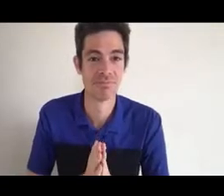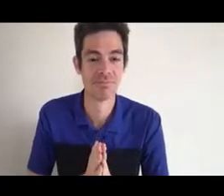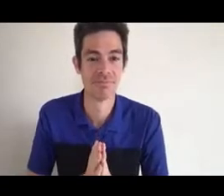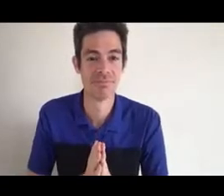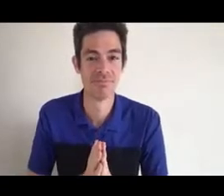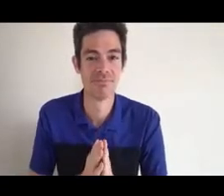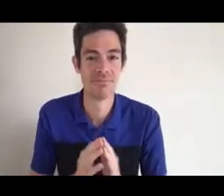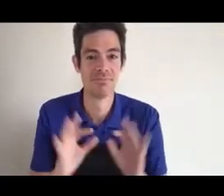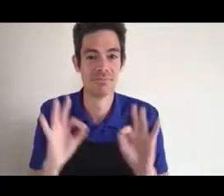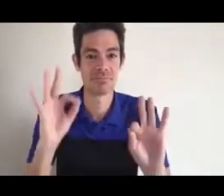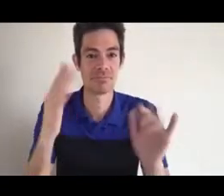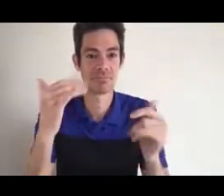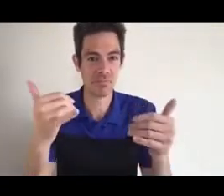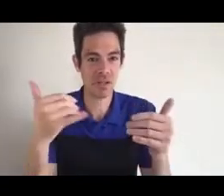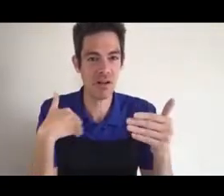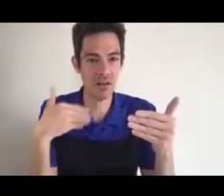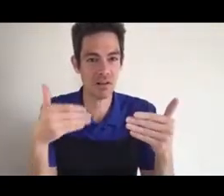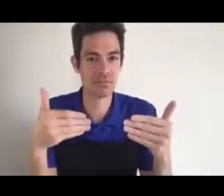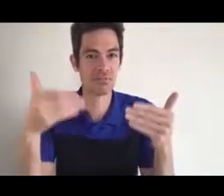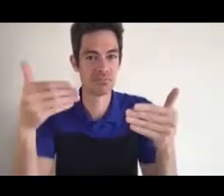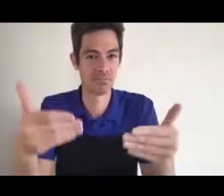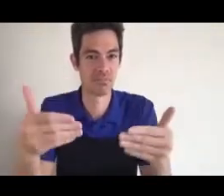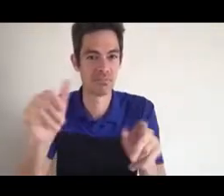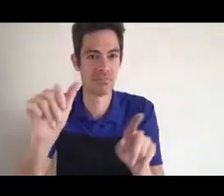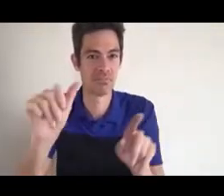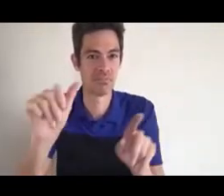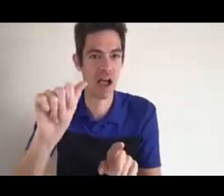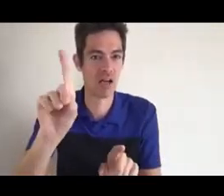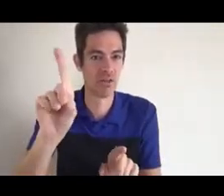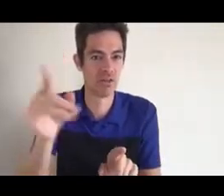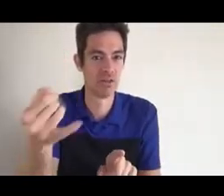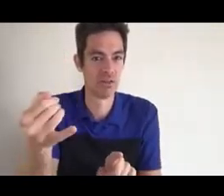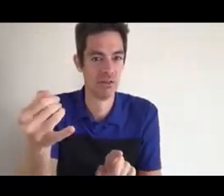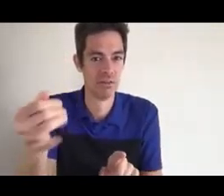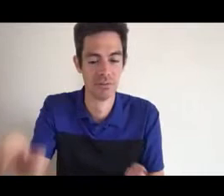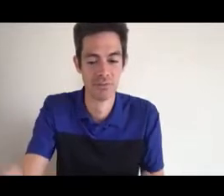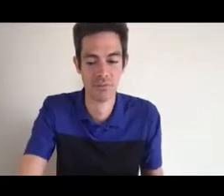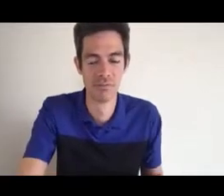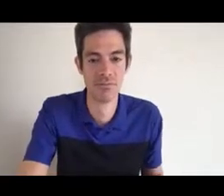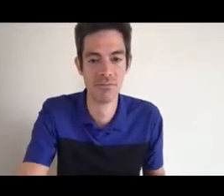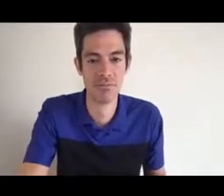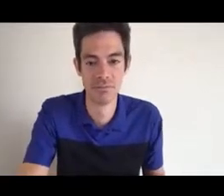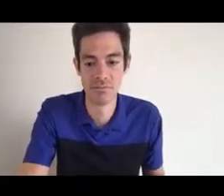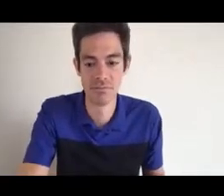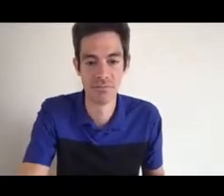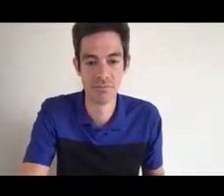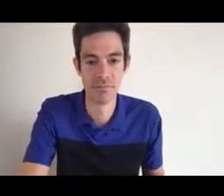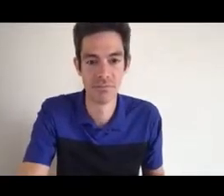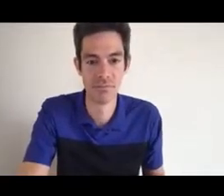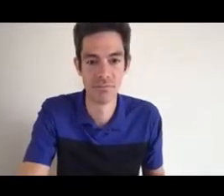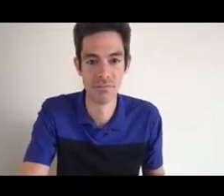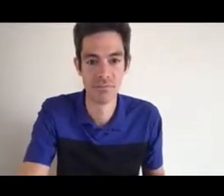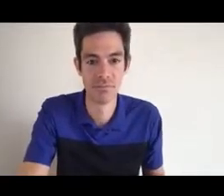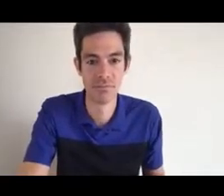far? Any questions? Okay, great. So I will move on to the